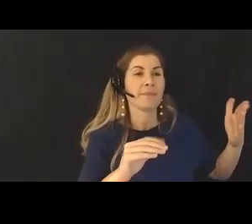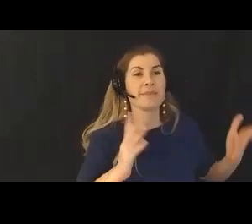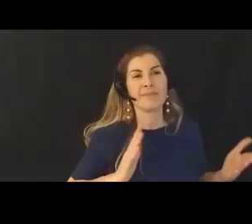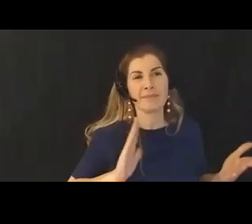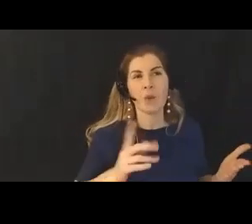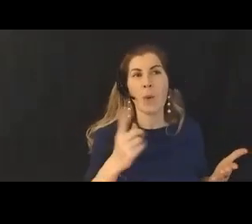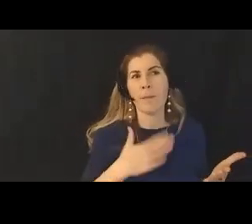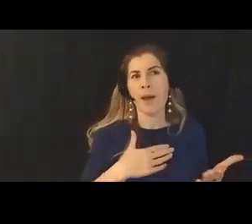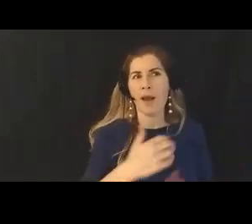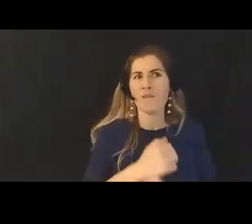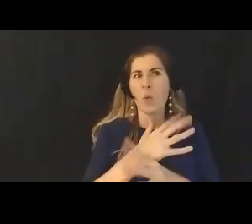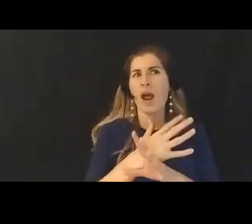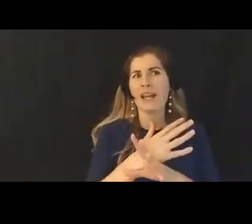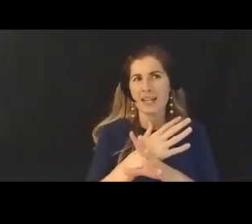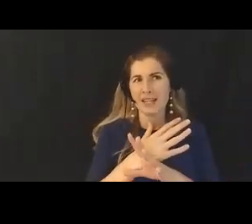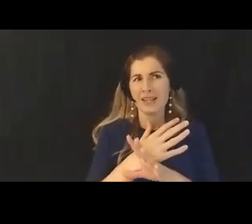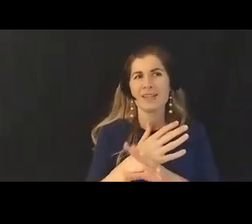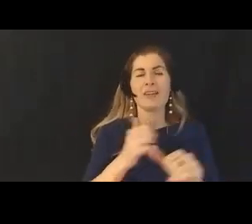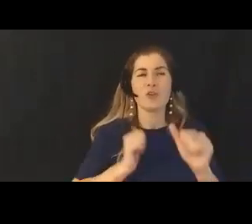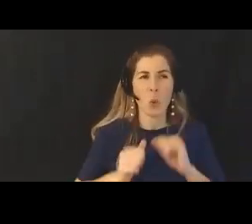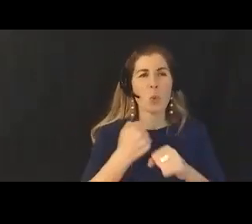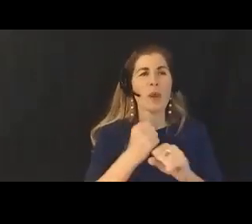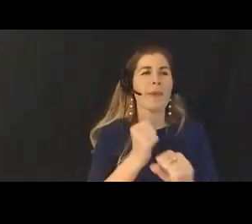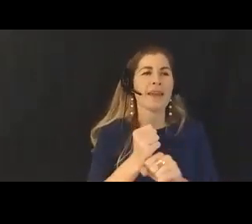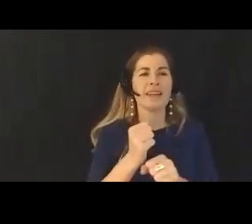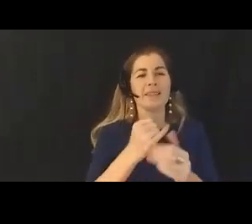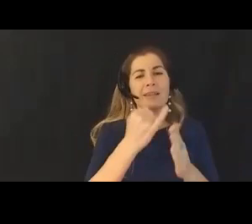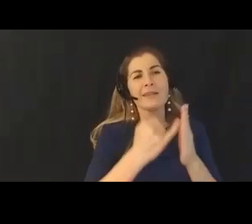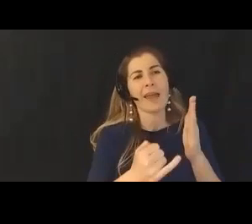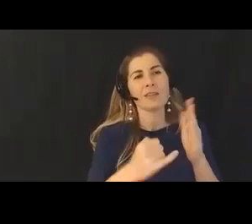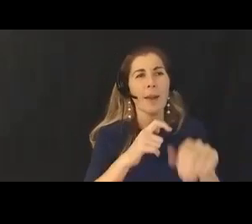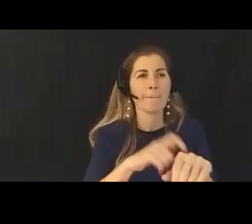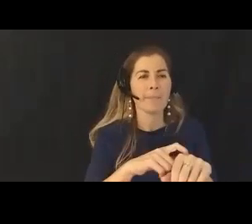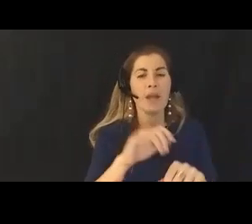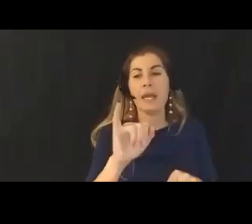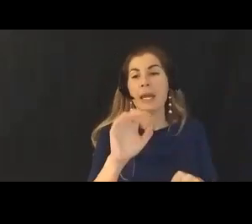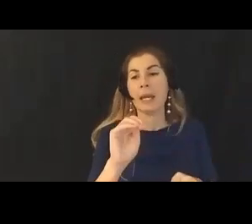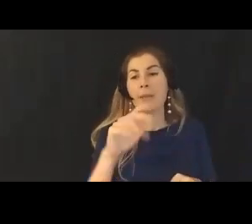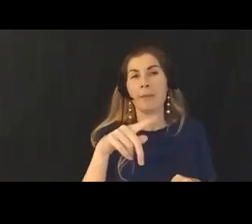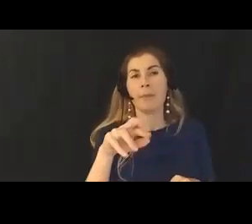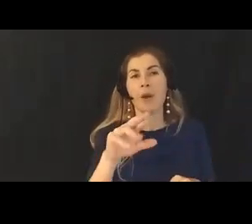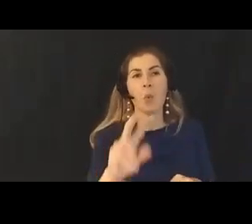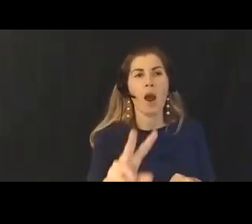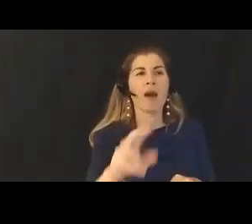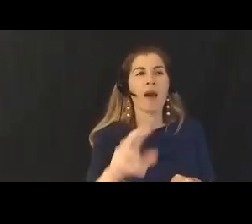virtual variety shows where we were creating sketch routines, we would improv to get to those sketch routines or